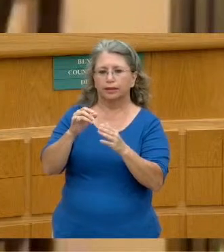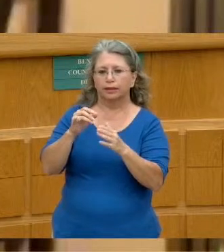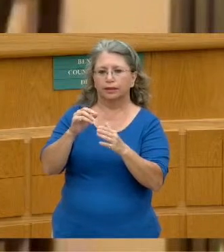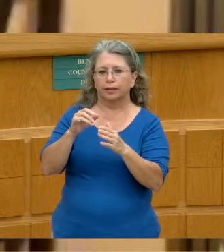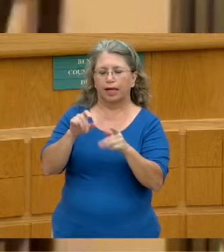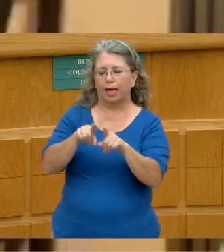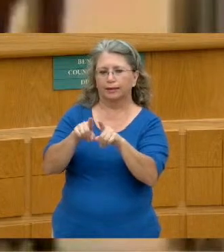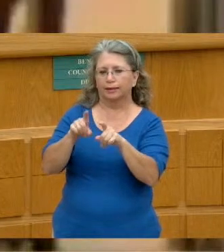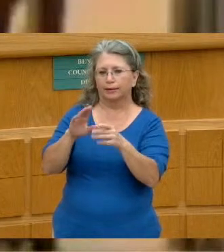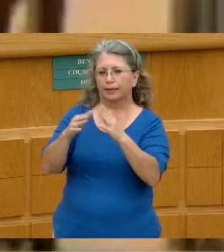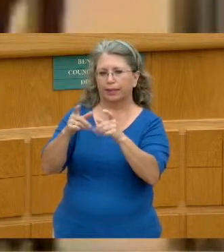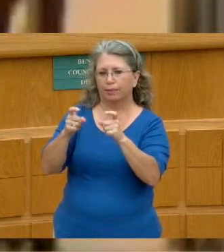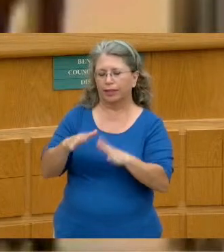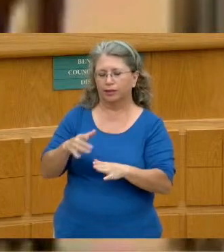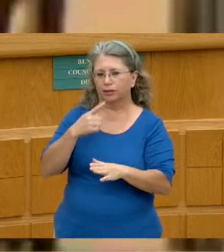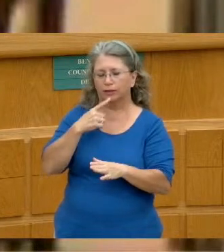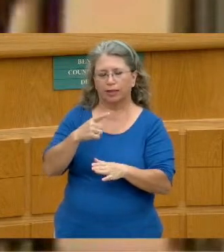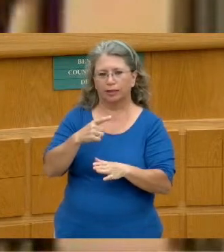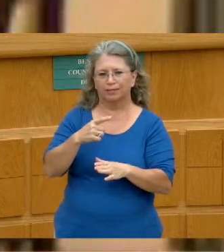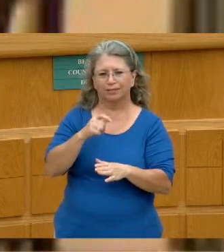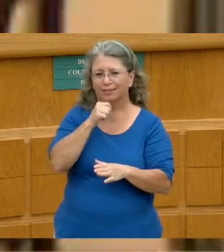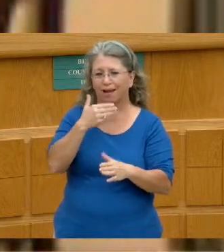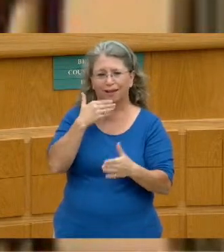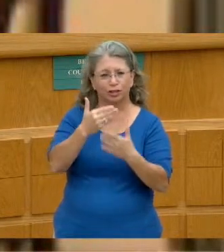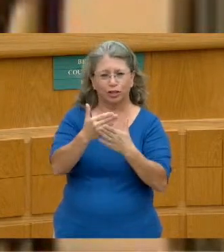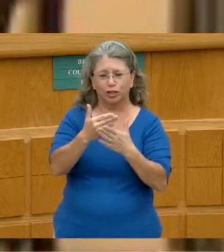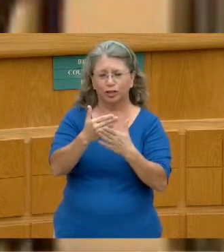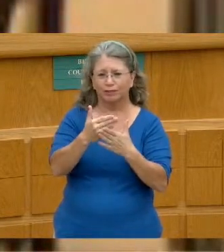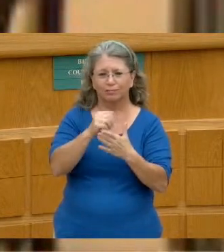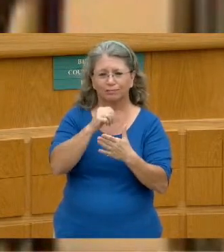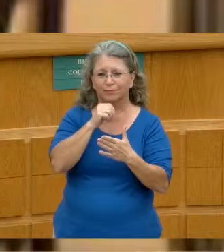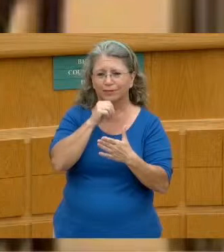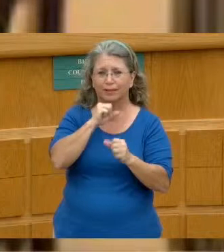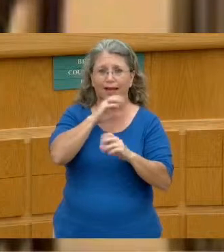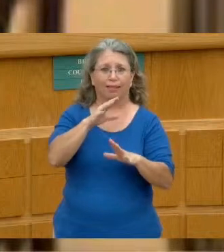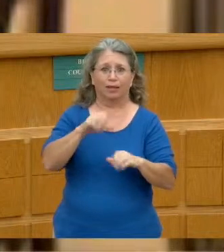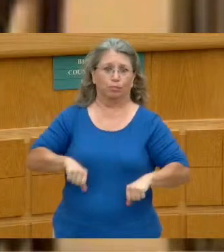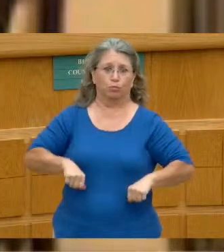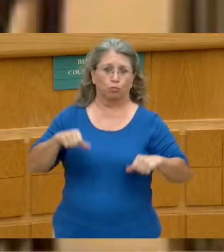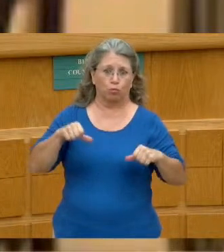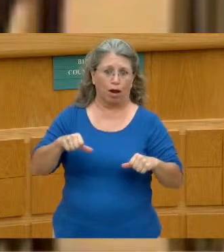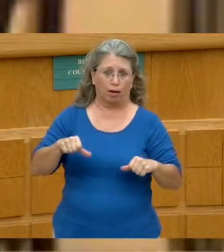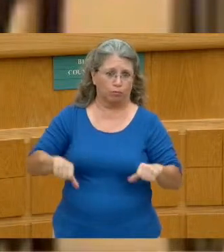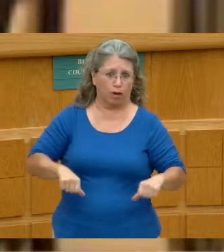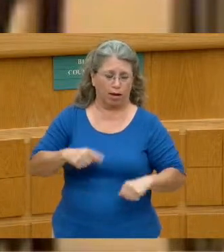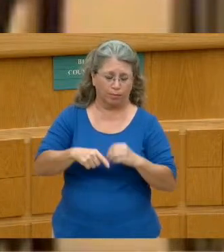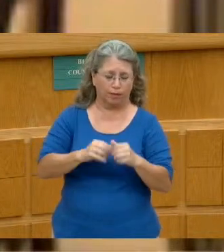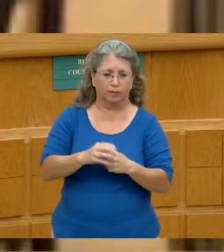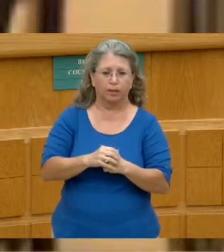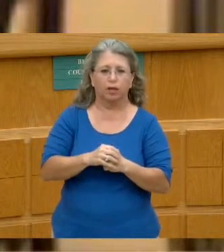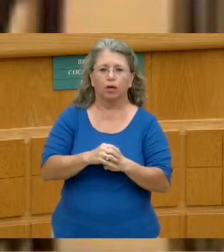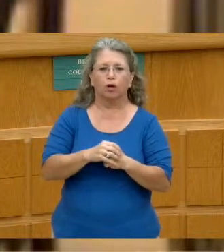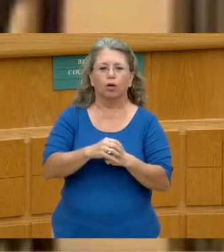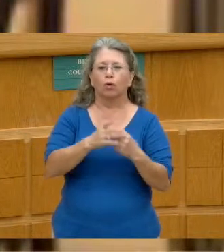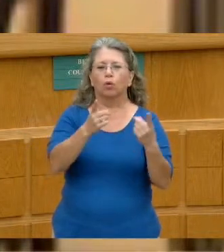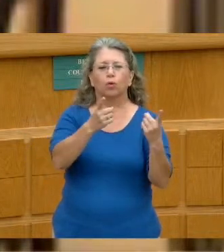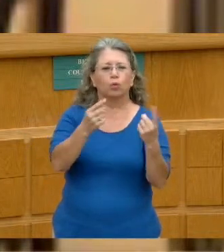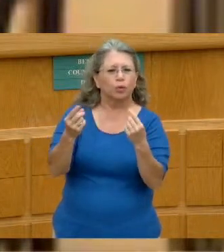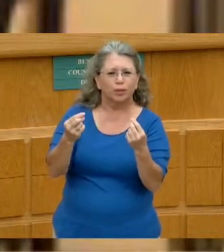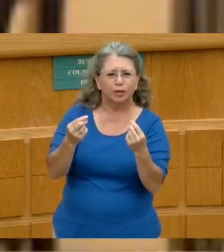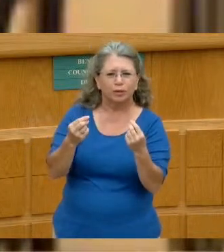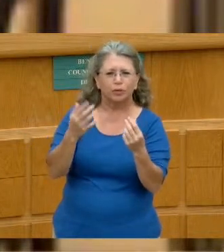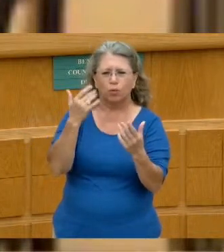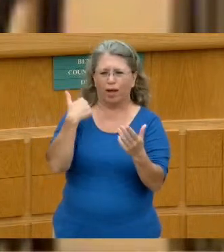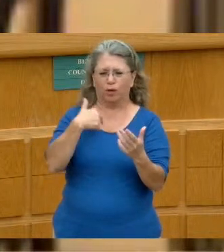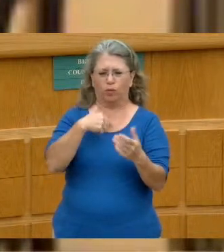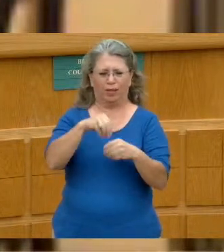to be proud of. So what can we do? We get tired of hearing bad news every day. What can we do? Why are we in this predicament